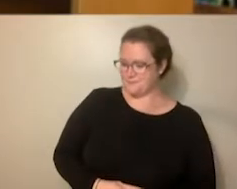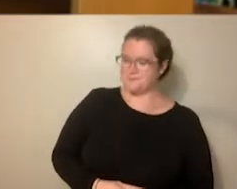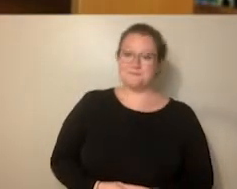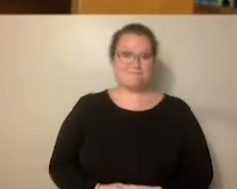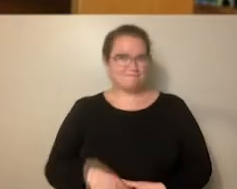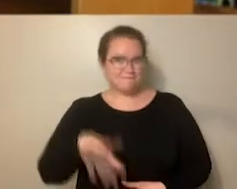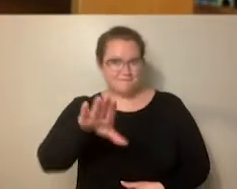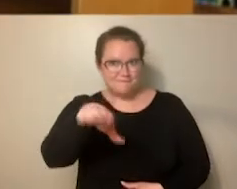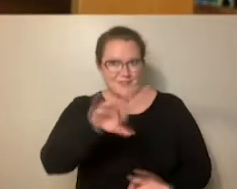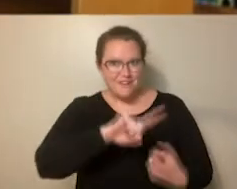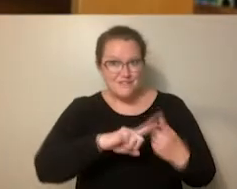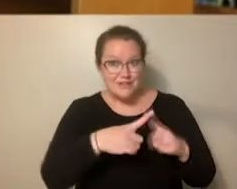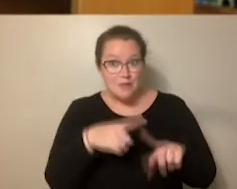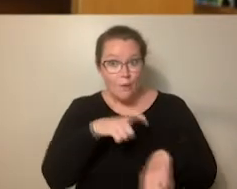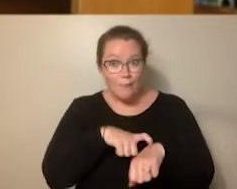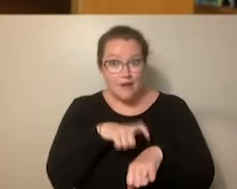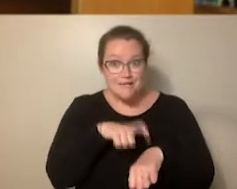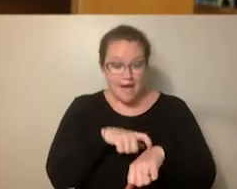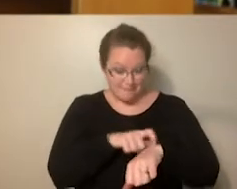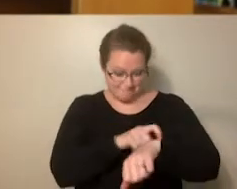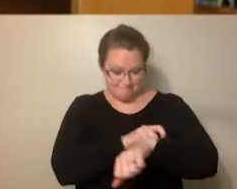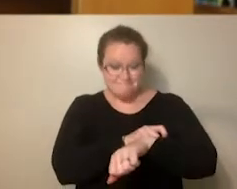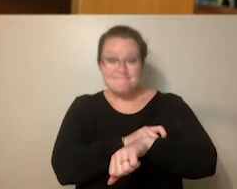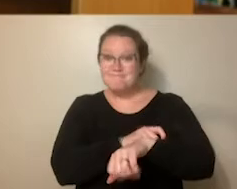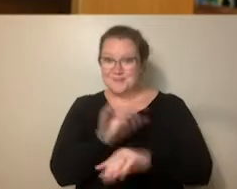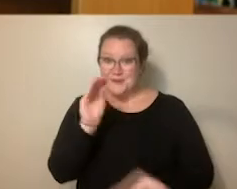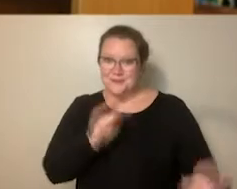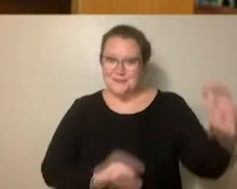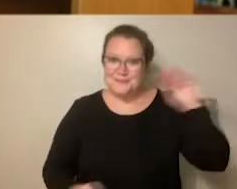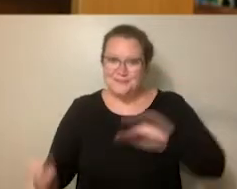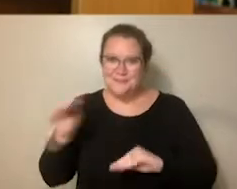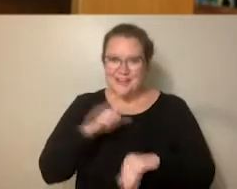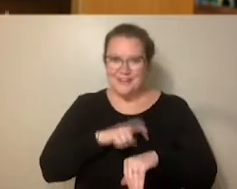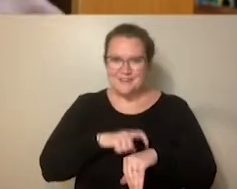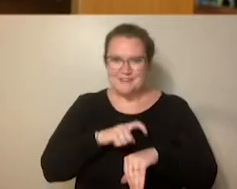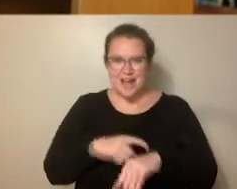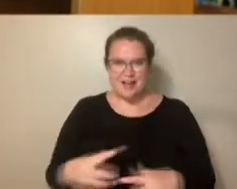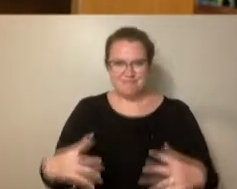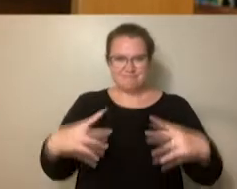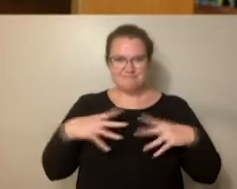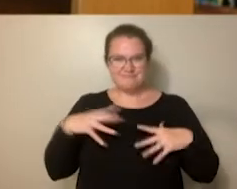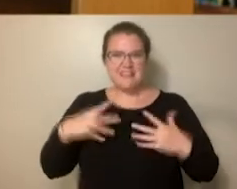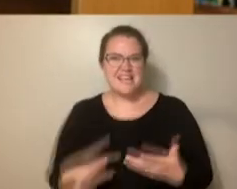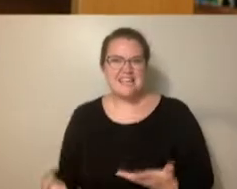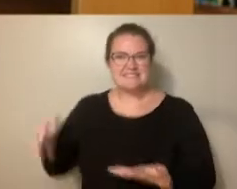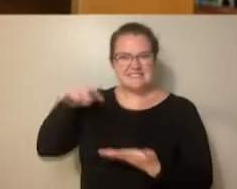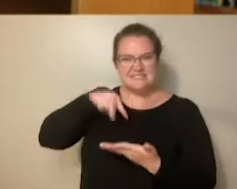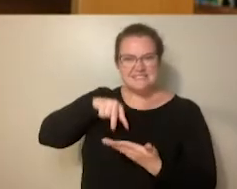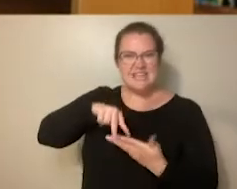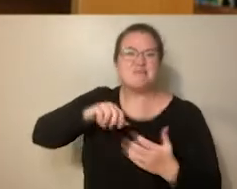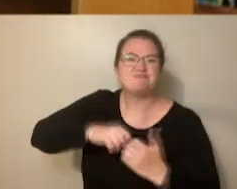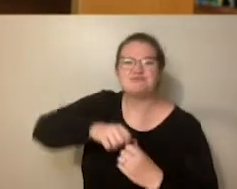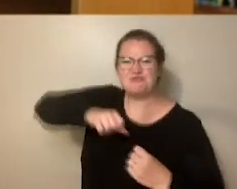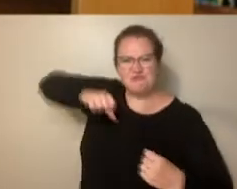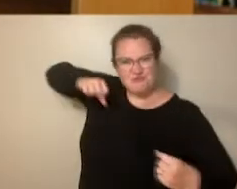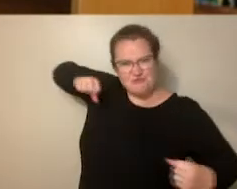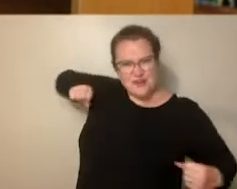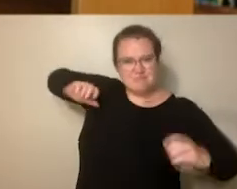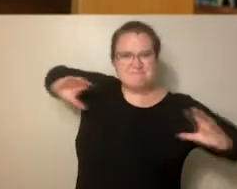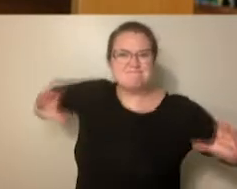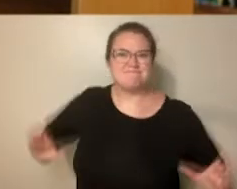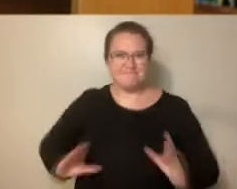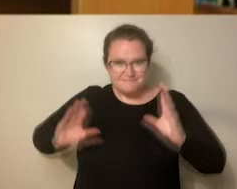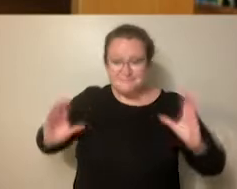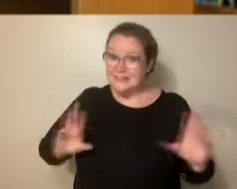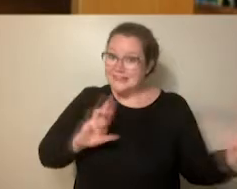Okay, friends, what time is it? It's wiggle time. Stand up, stretch out those muscles, get them going. Let's get